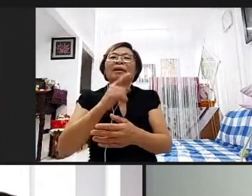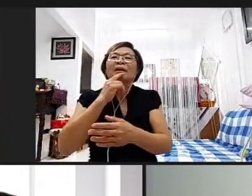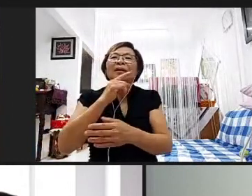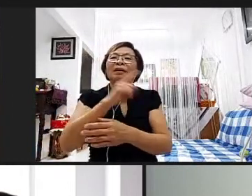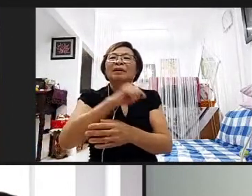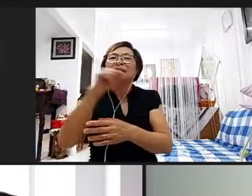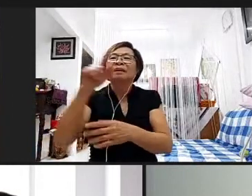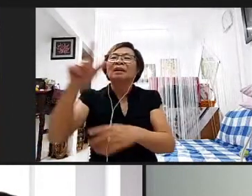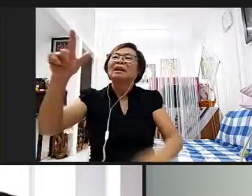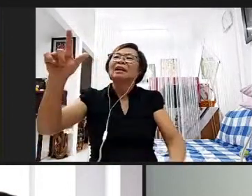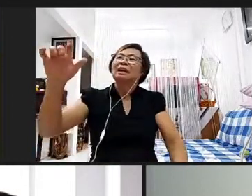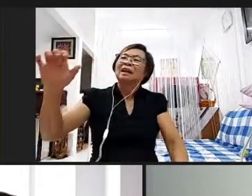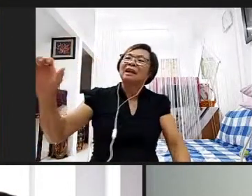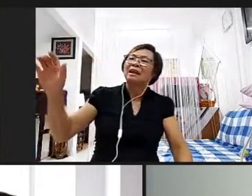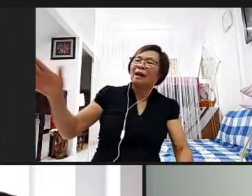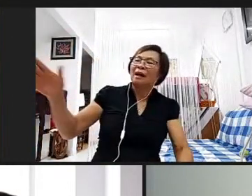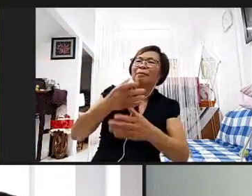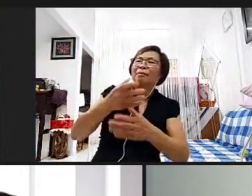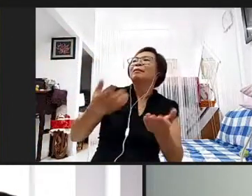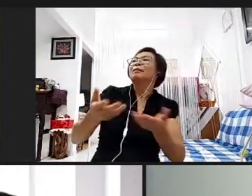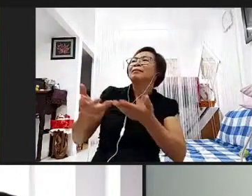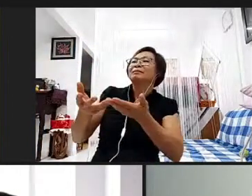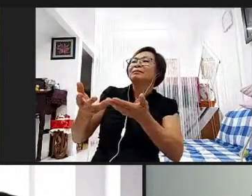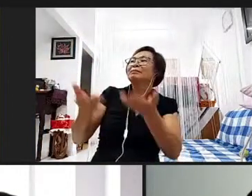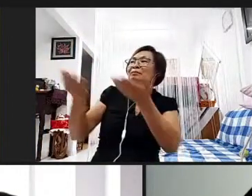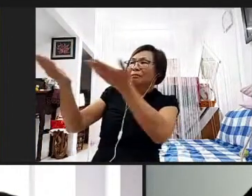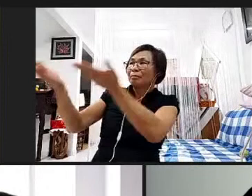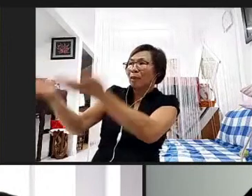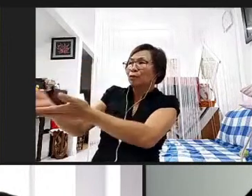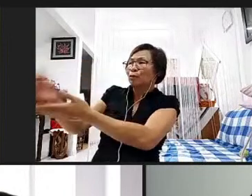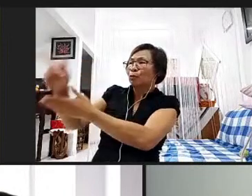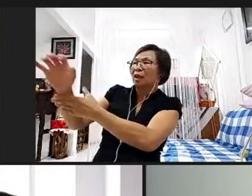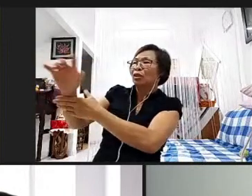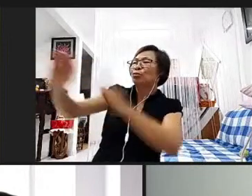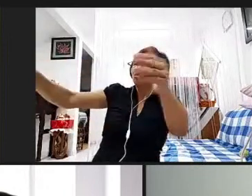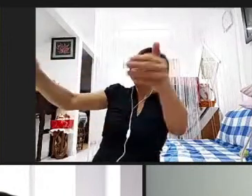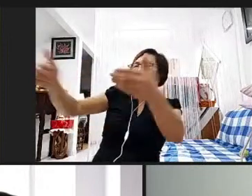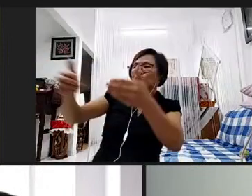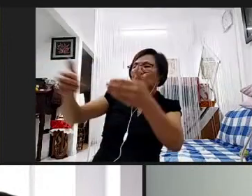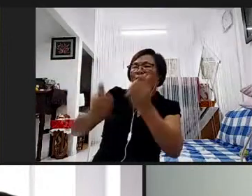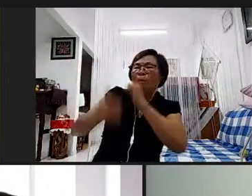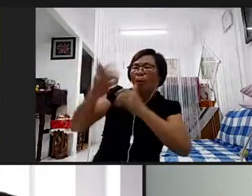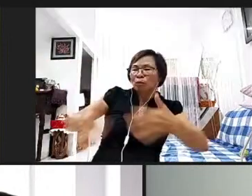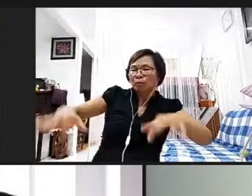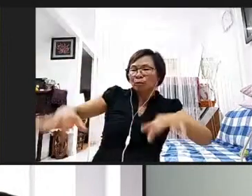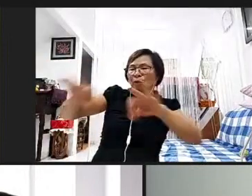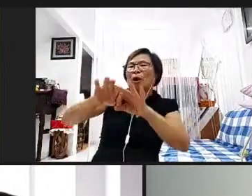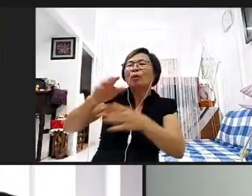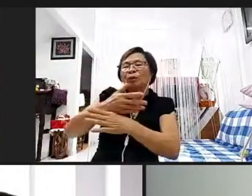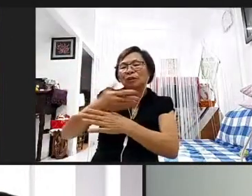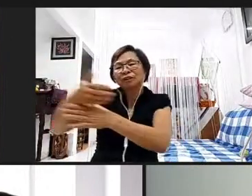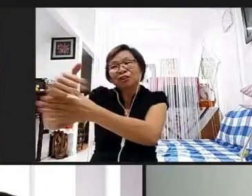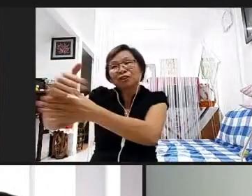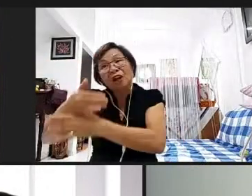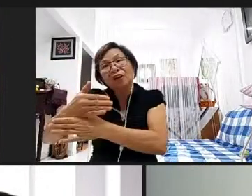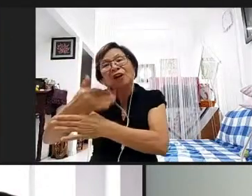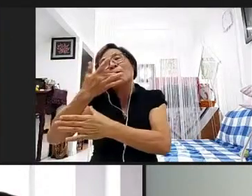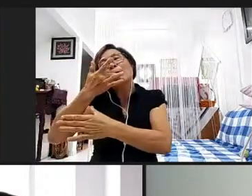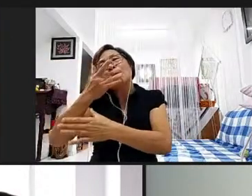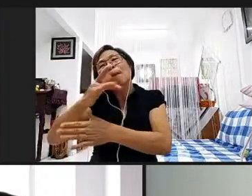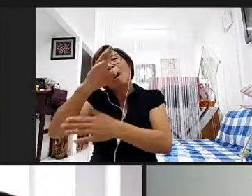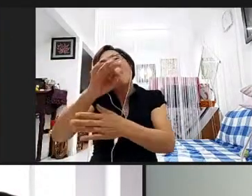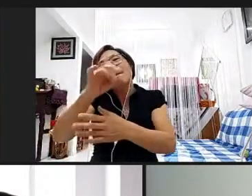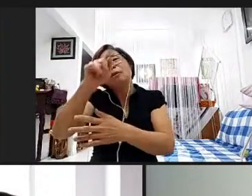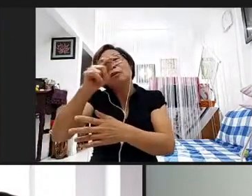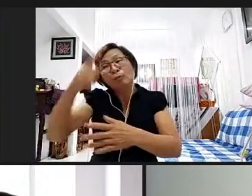Ling Huat to do our closing and, very importantly, our sharing of merits, because all of us have made